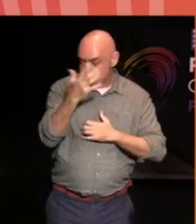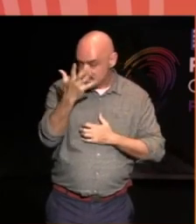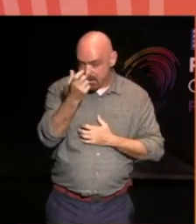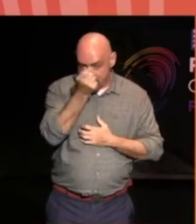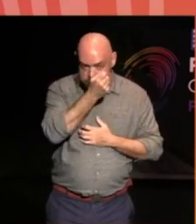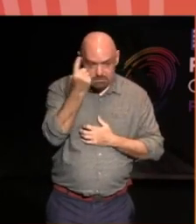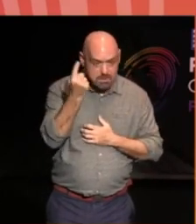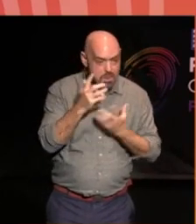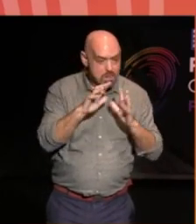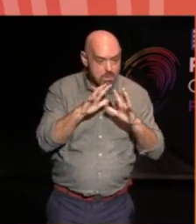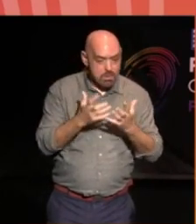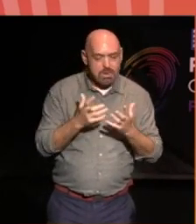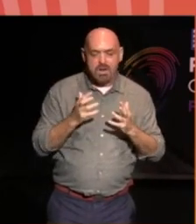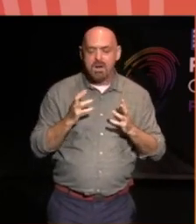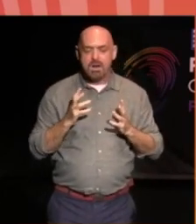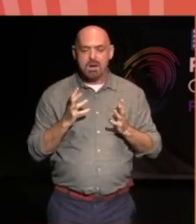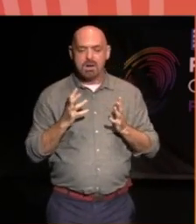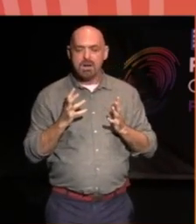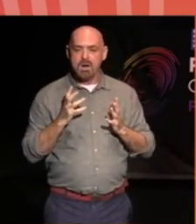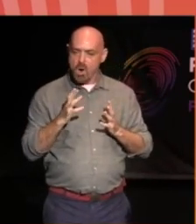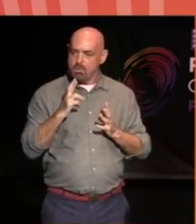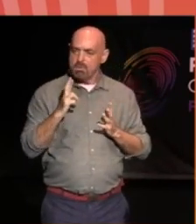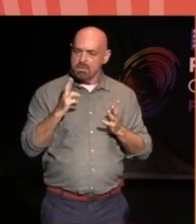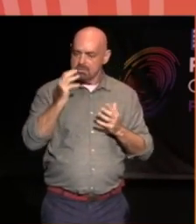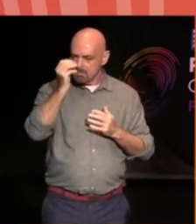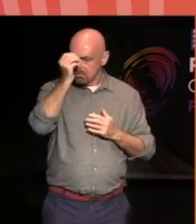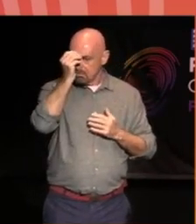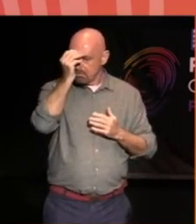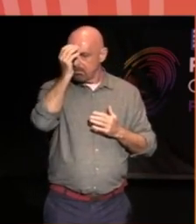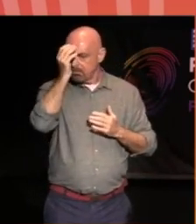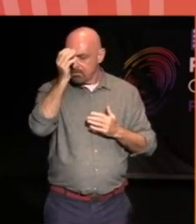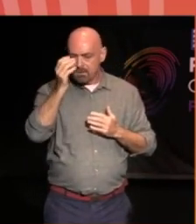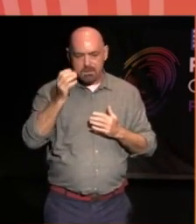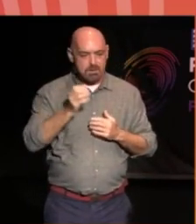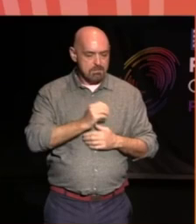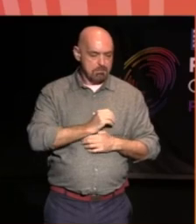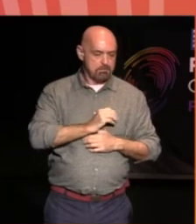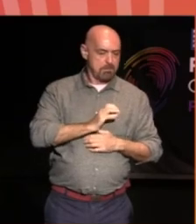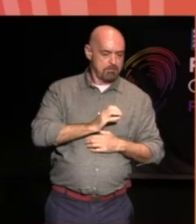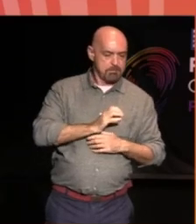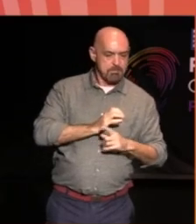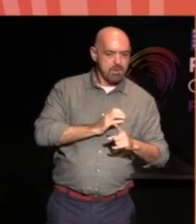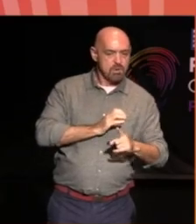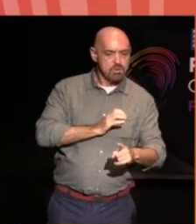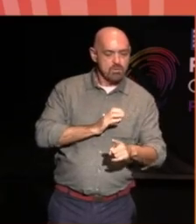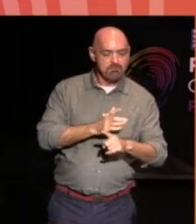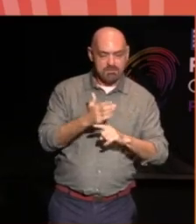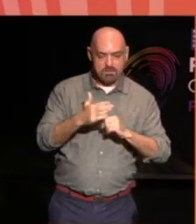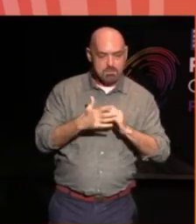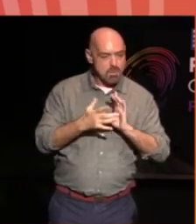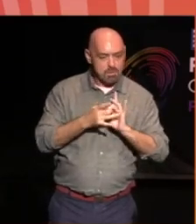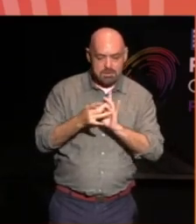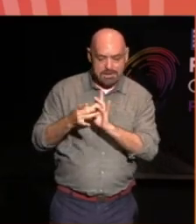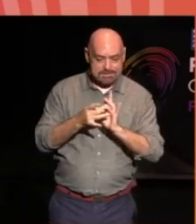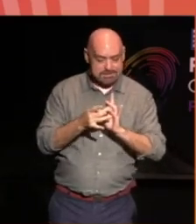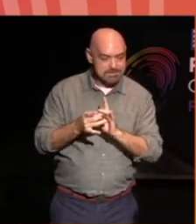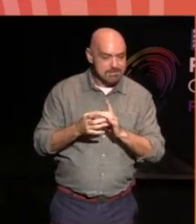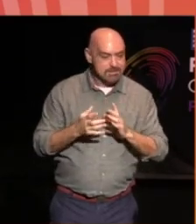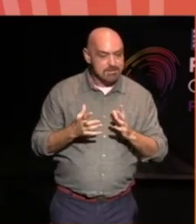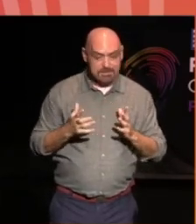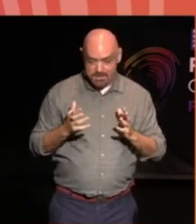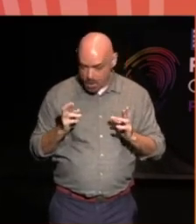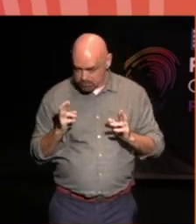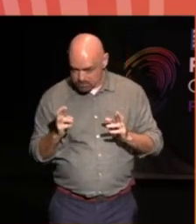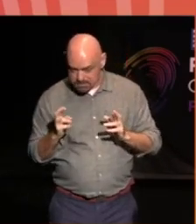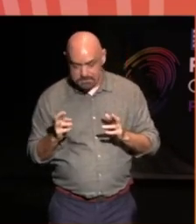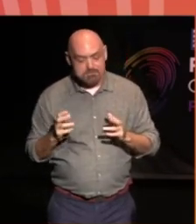world is a bit richer, a bit fuller, and that you feel more connected to the people around you. And if you feel that